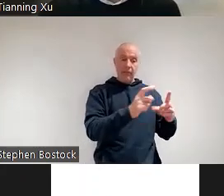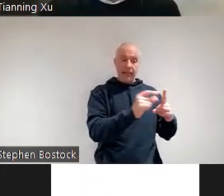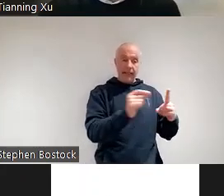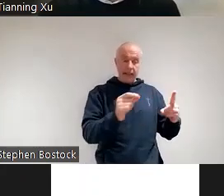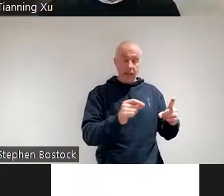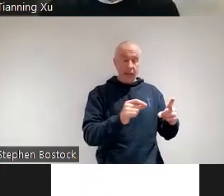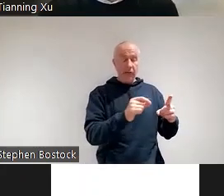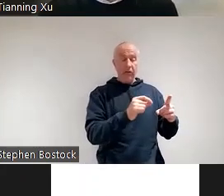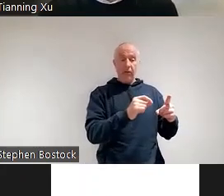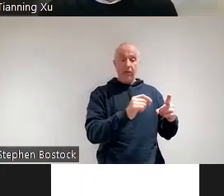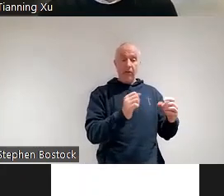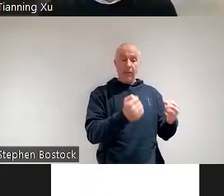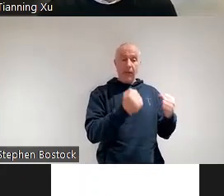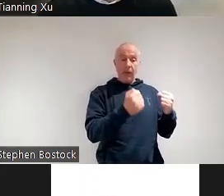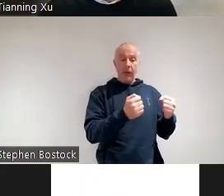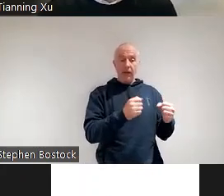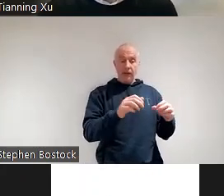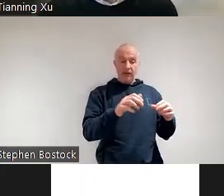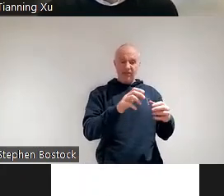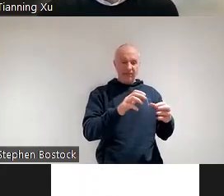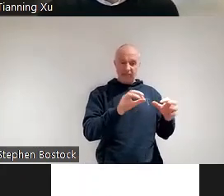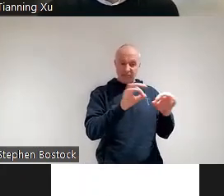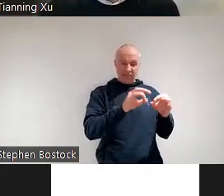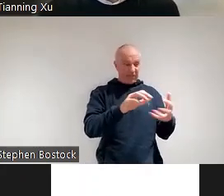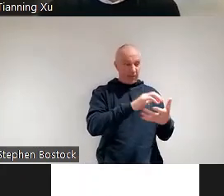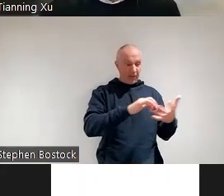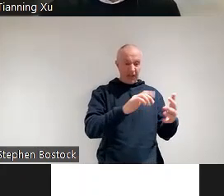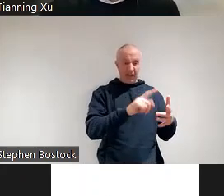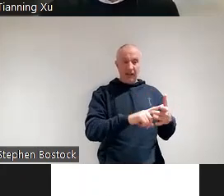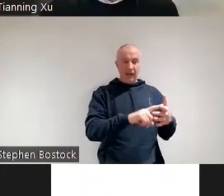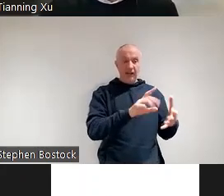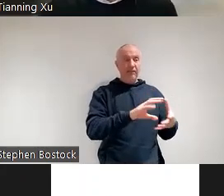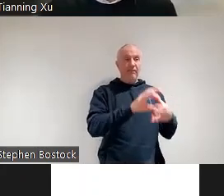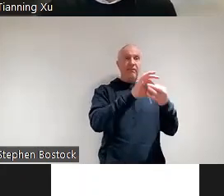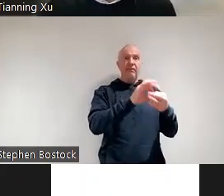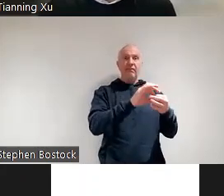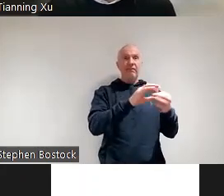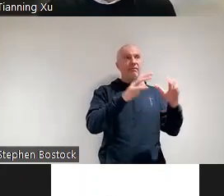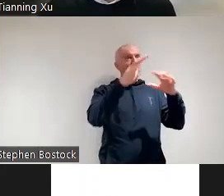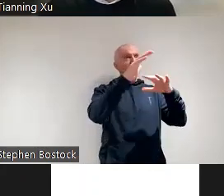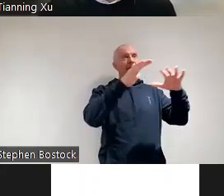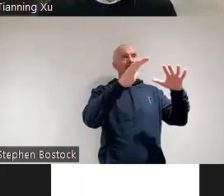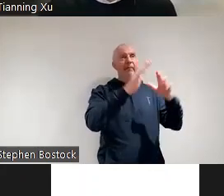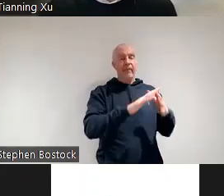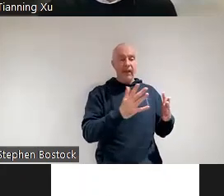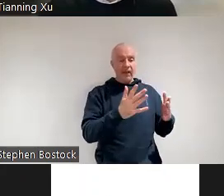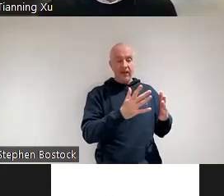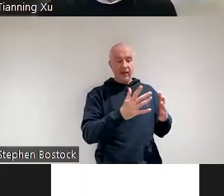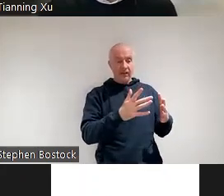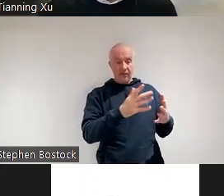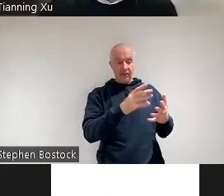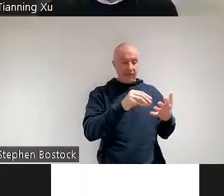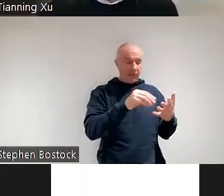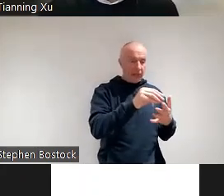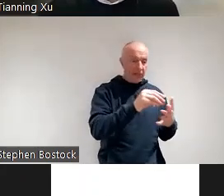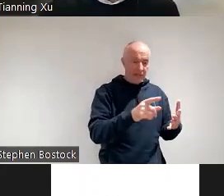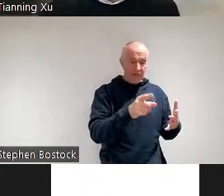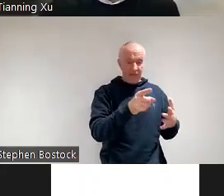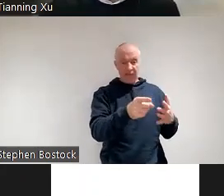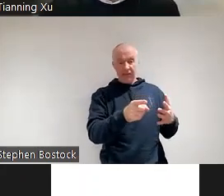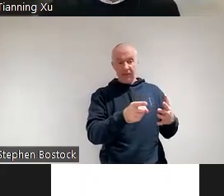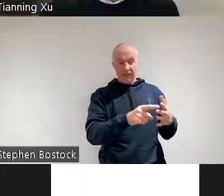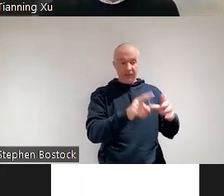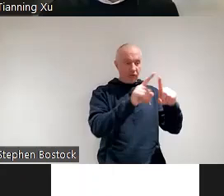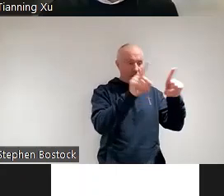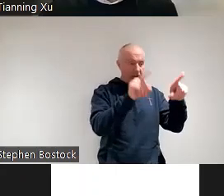normally to communicate with the cloud. They have the payment systems. Sometimes they come with a